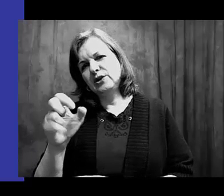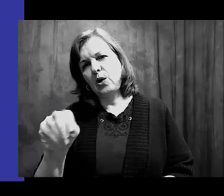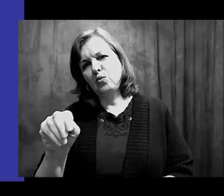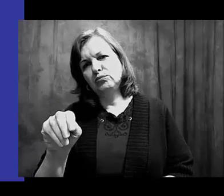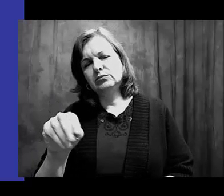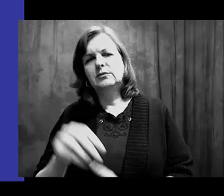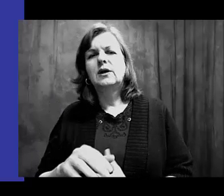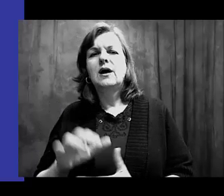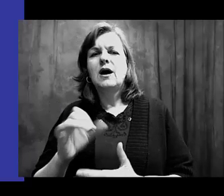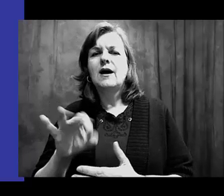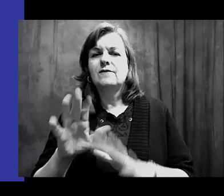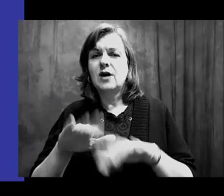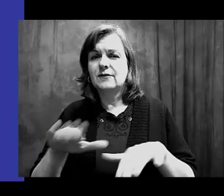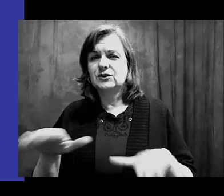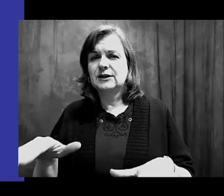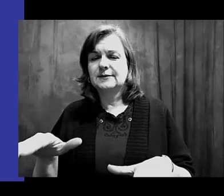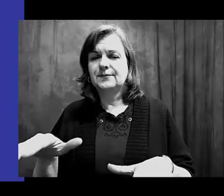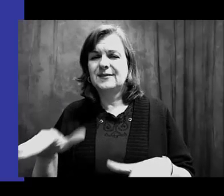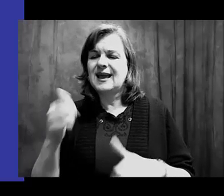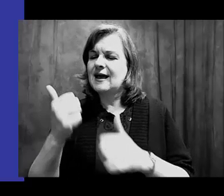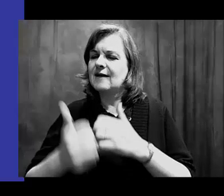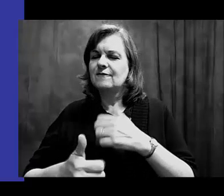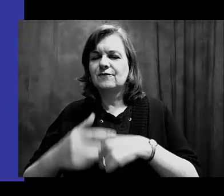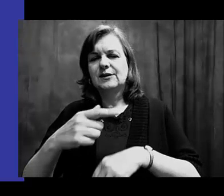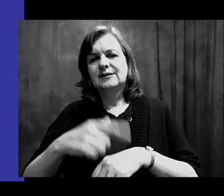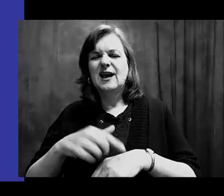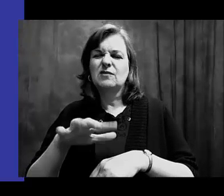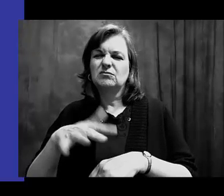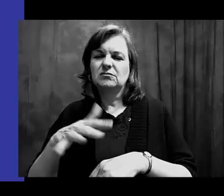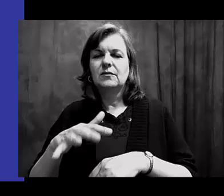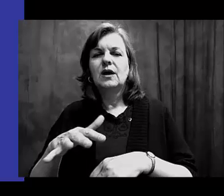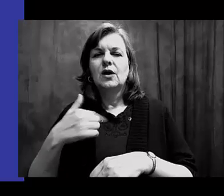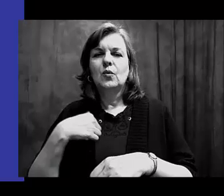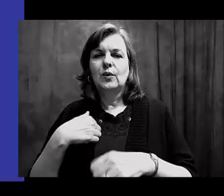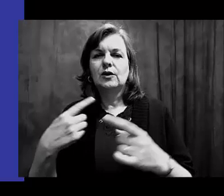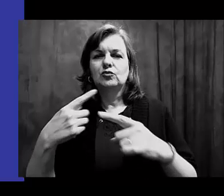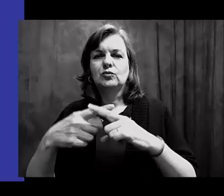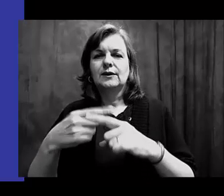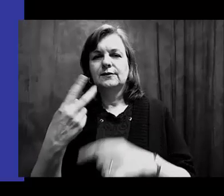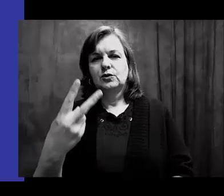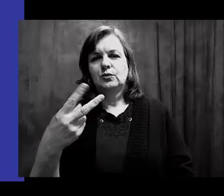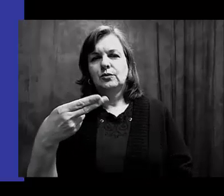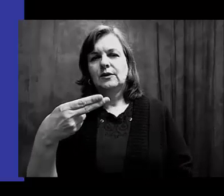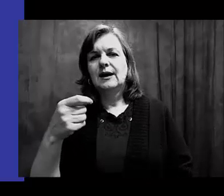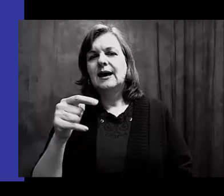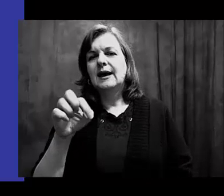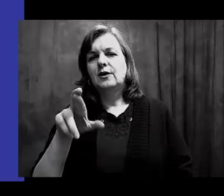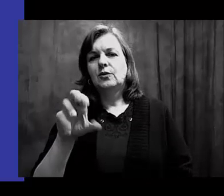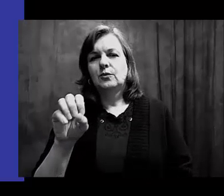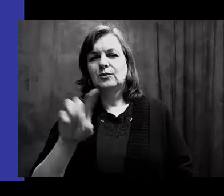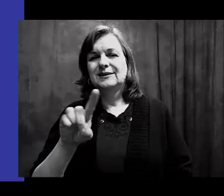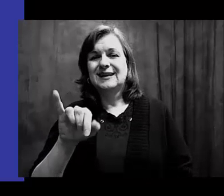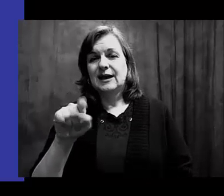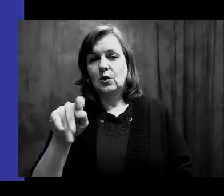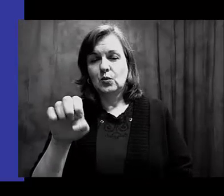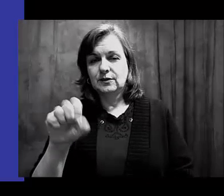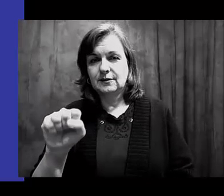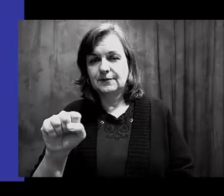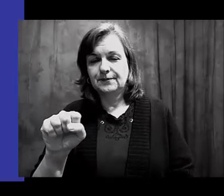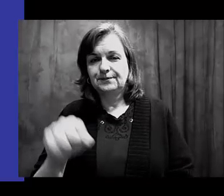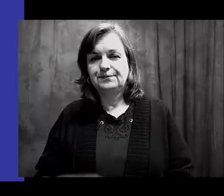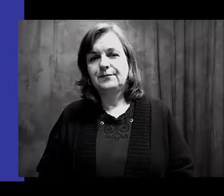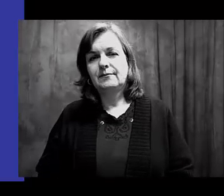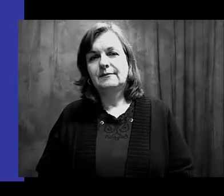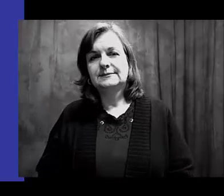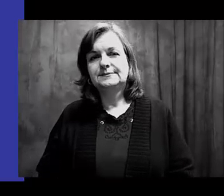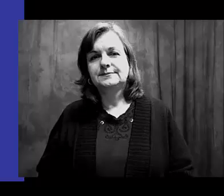of offspring every time we cross two heterozygotes. So looking at the genes, what we